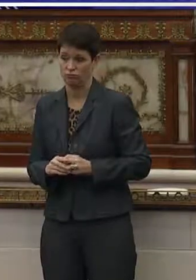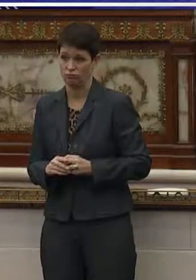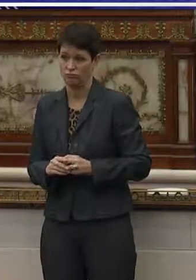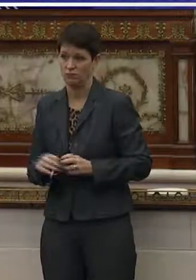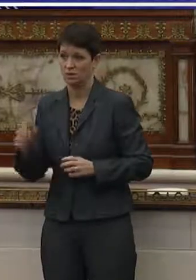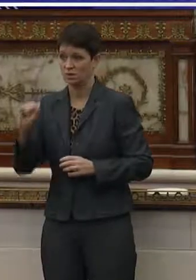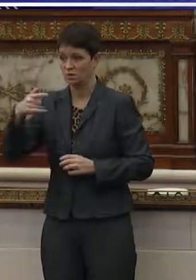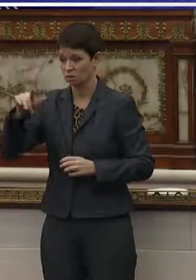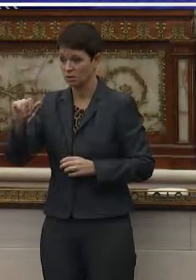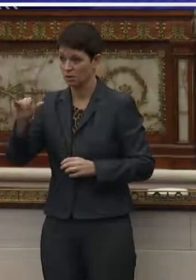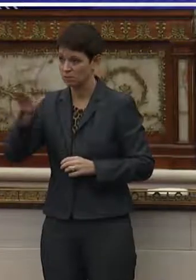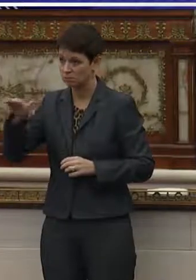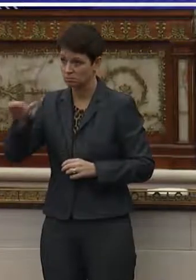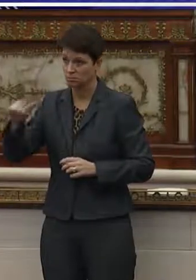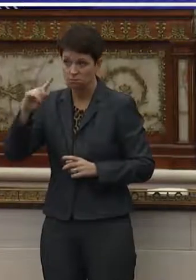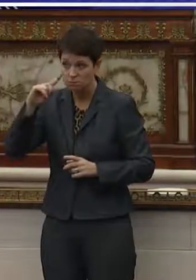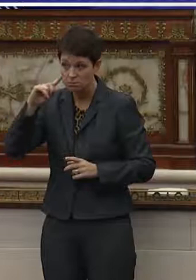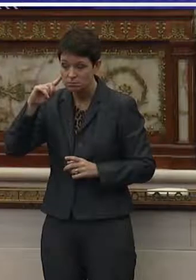Councilman Squilla?